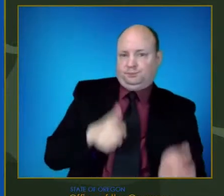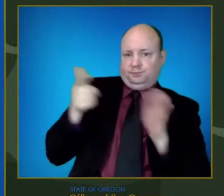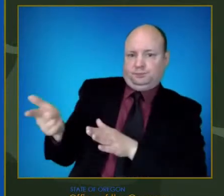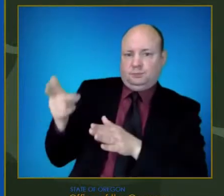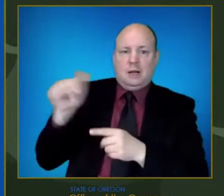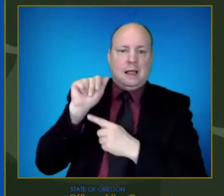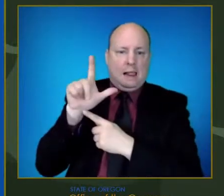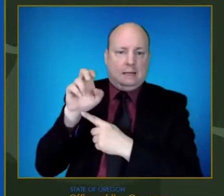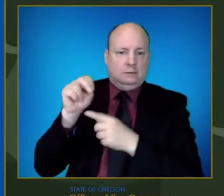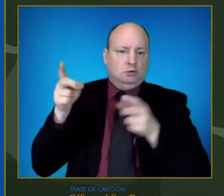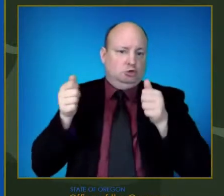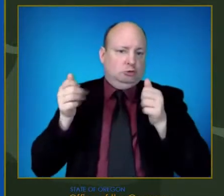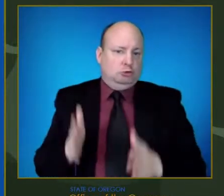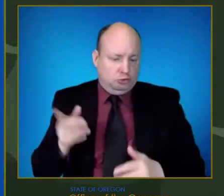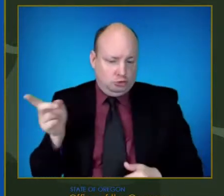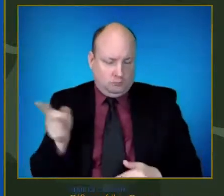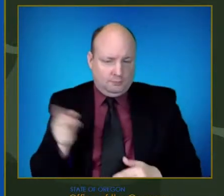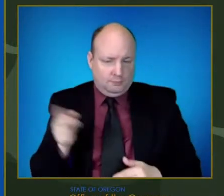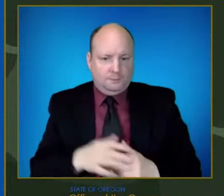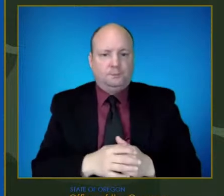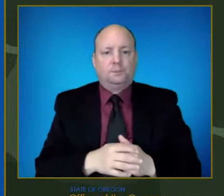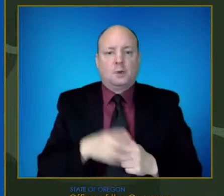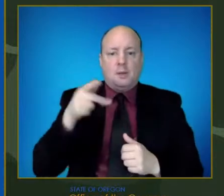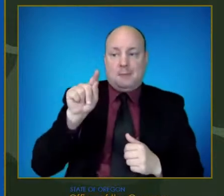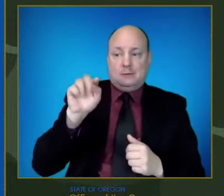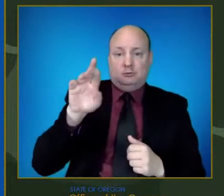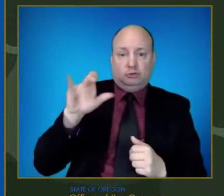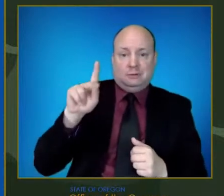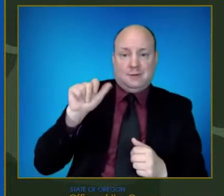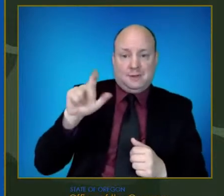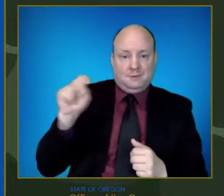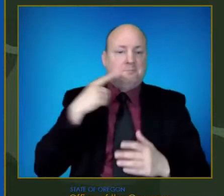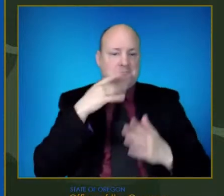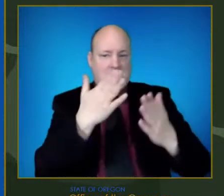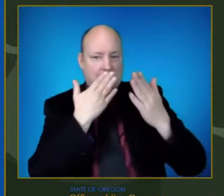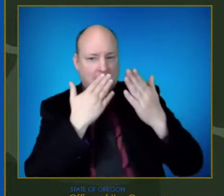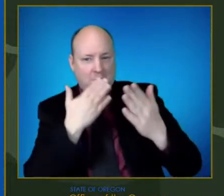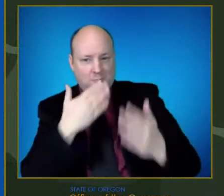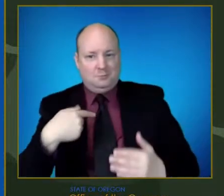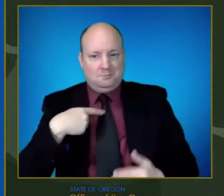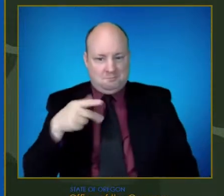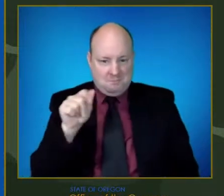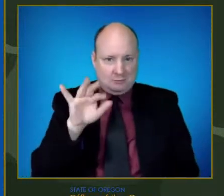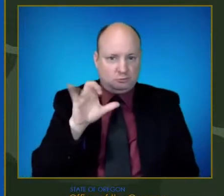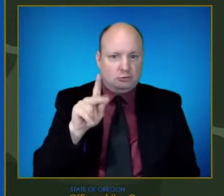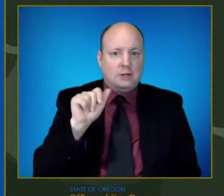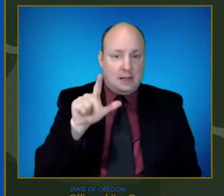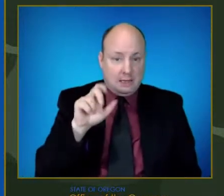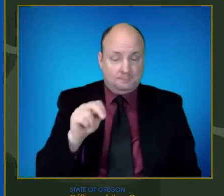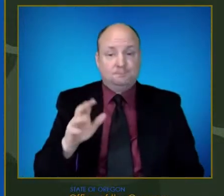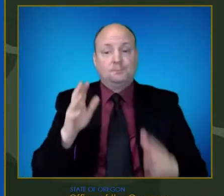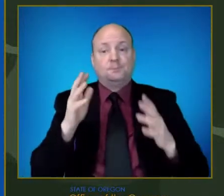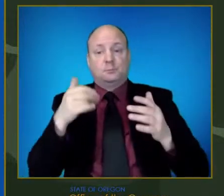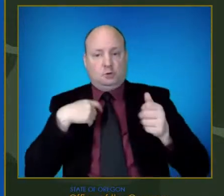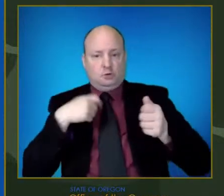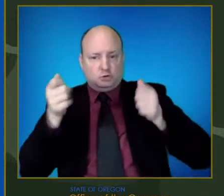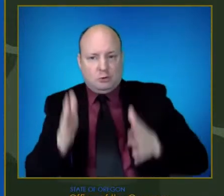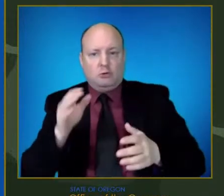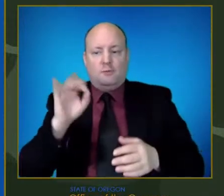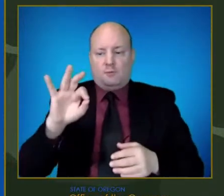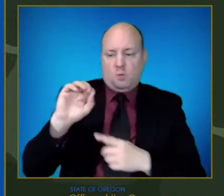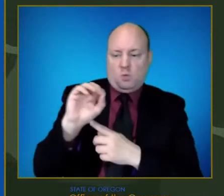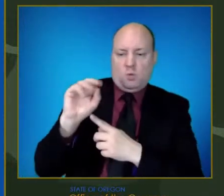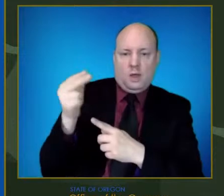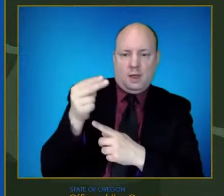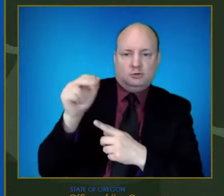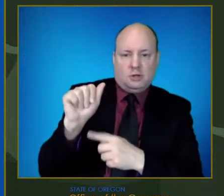Thank you, Governor Brown. Good morning. I'm Patrick Allen, Director of the Oregon Health Authority, and today I want to update you on our vaccination projections